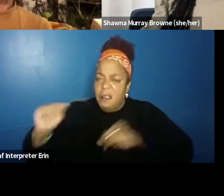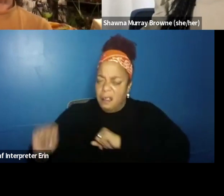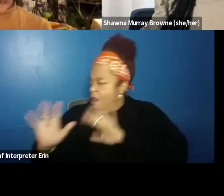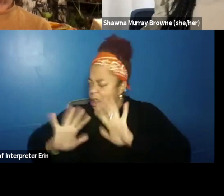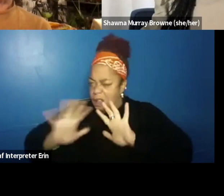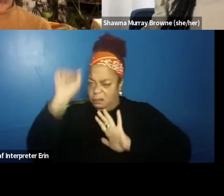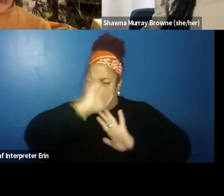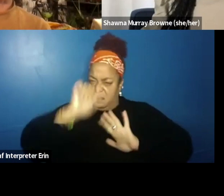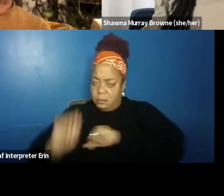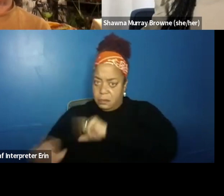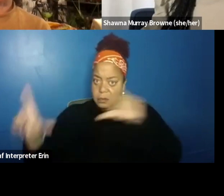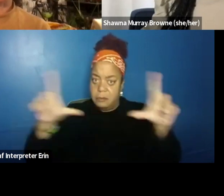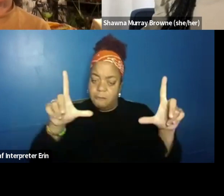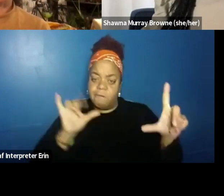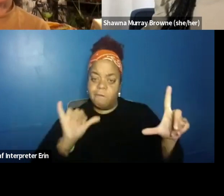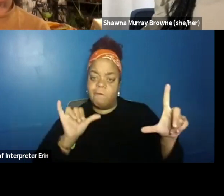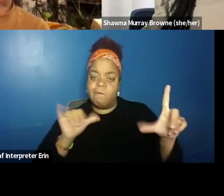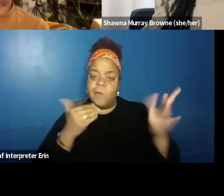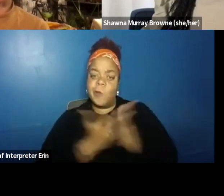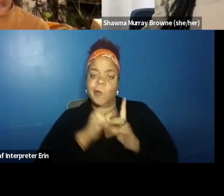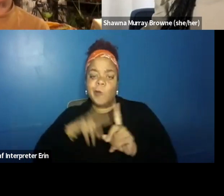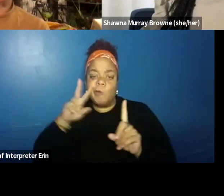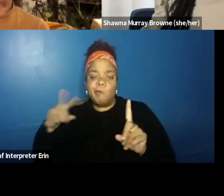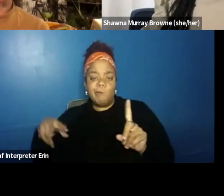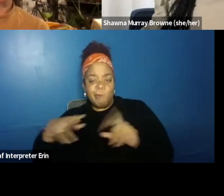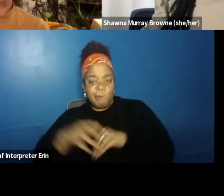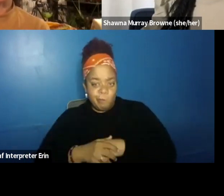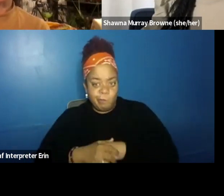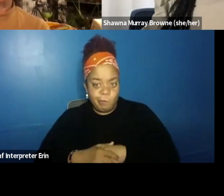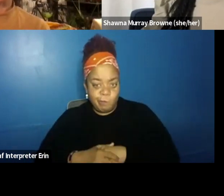Yeah, I guess I want to say that, like, first, that 988